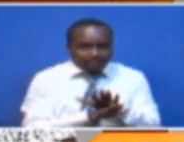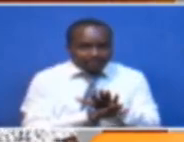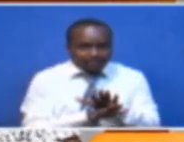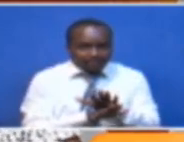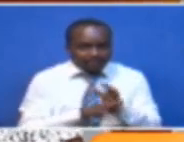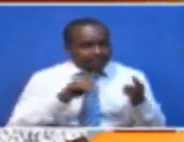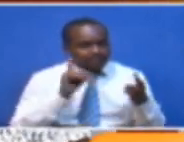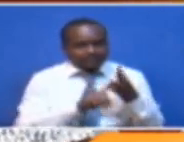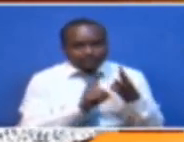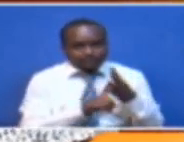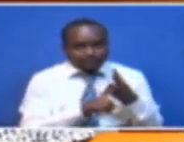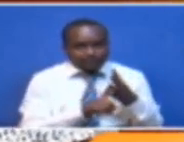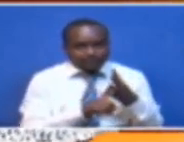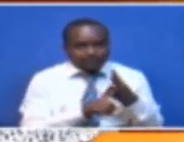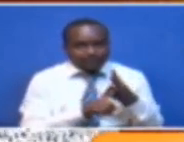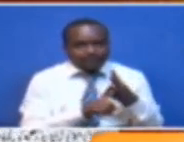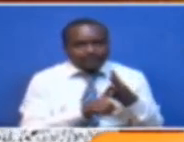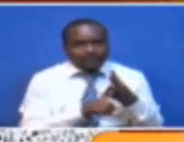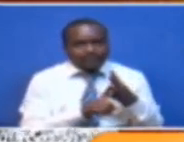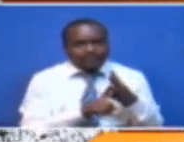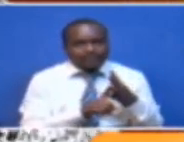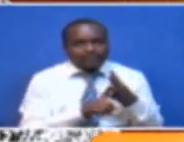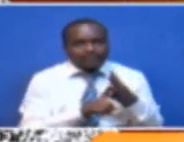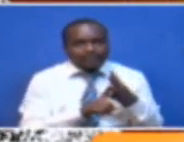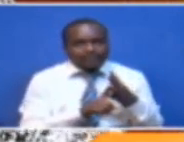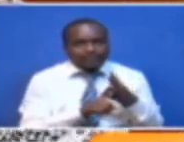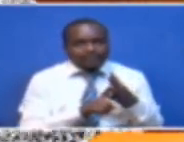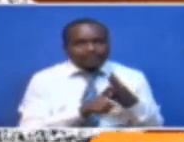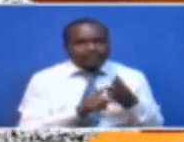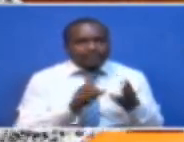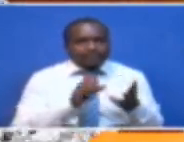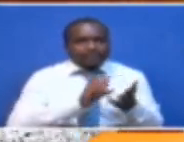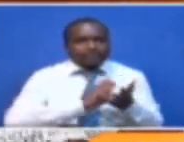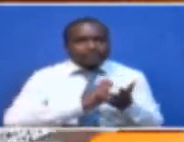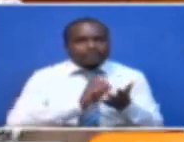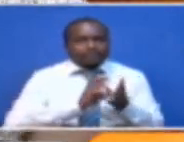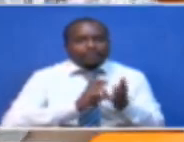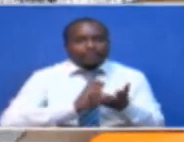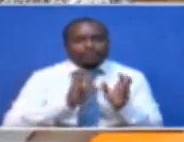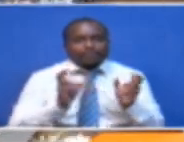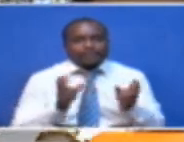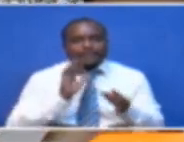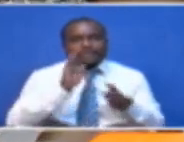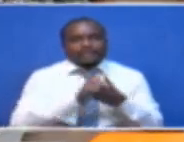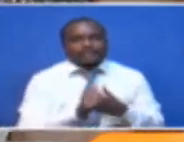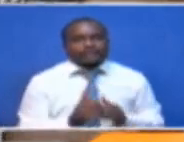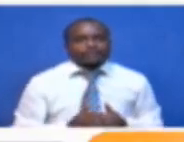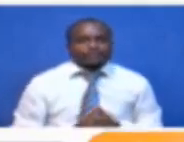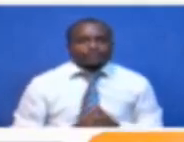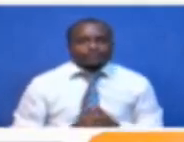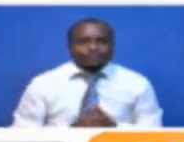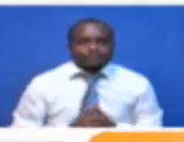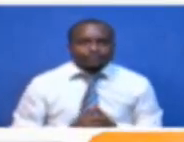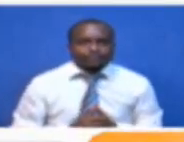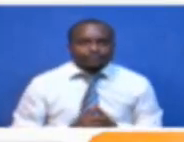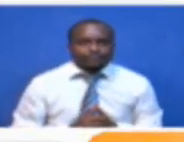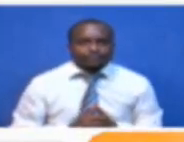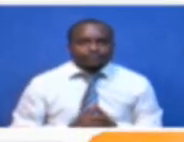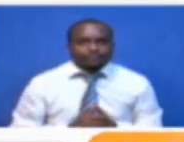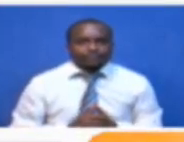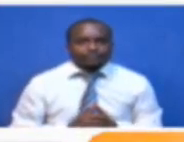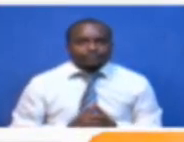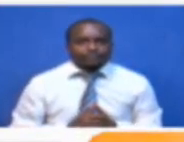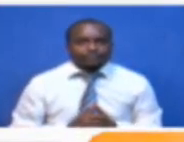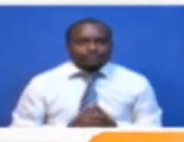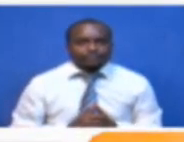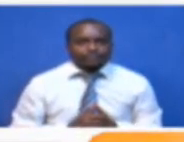Do you know who else? The press attaché, Kumbu Chokwe. My friend. Do you know